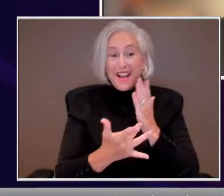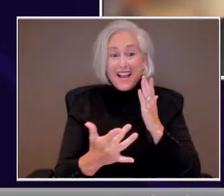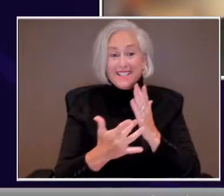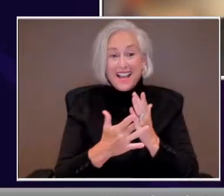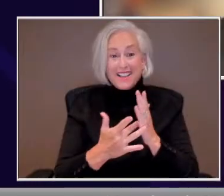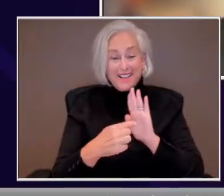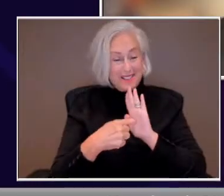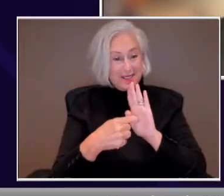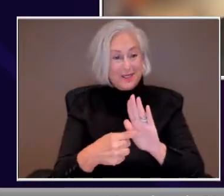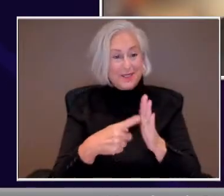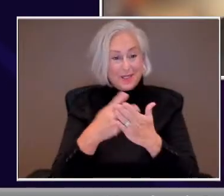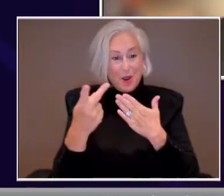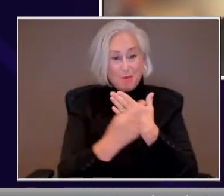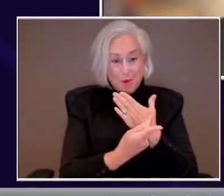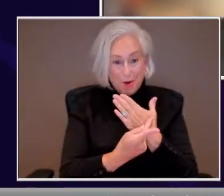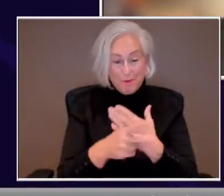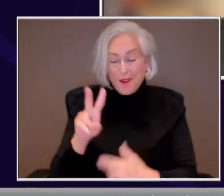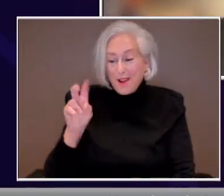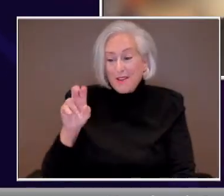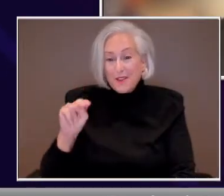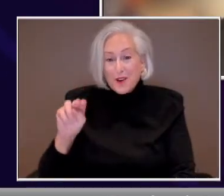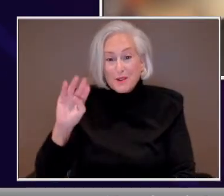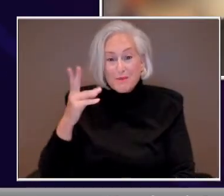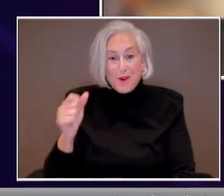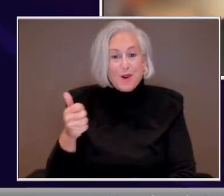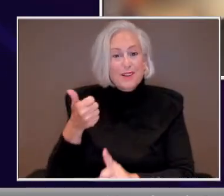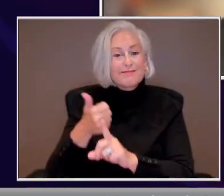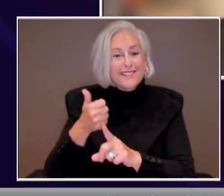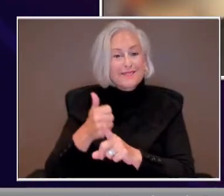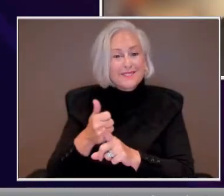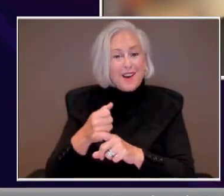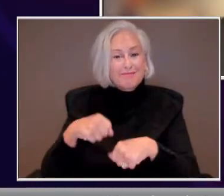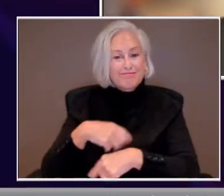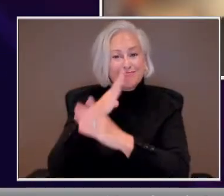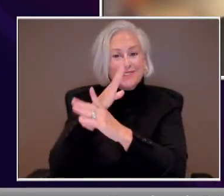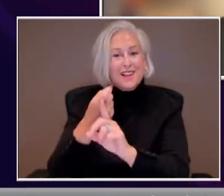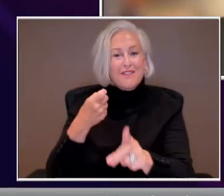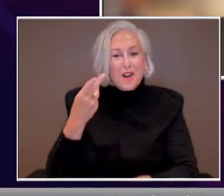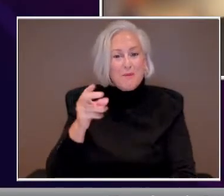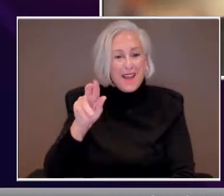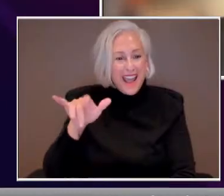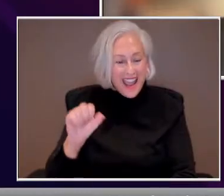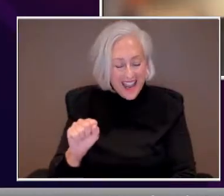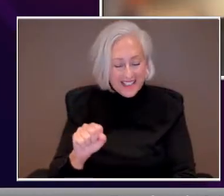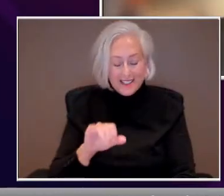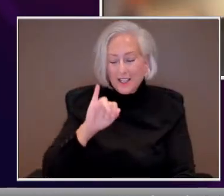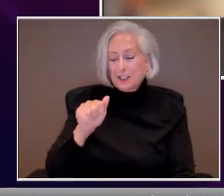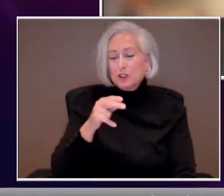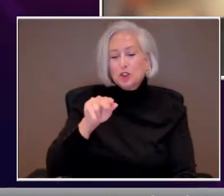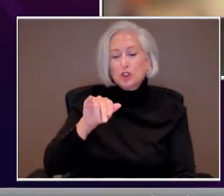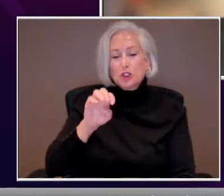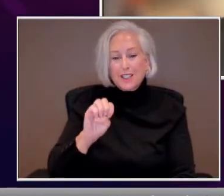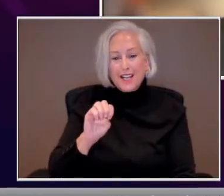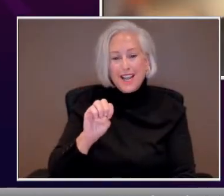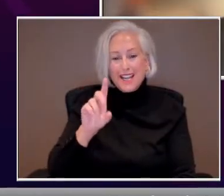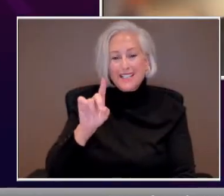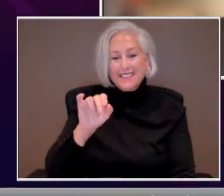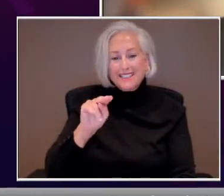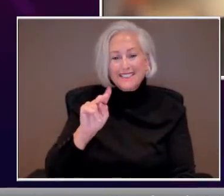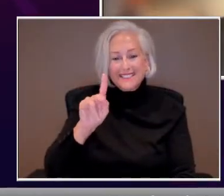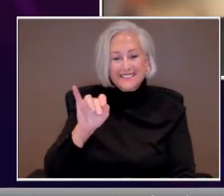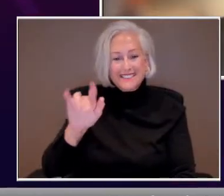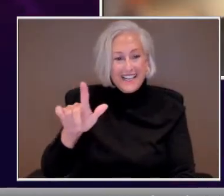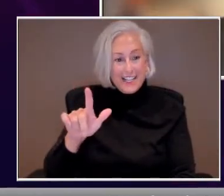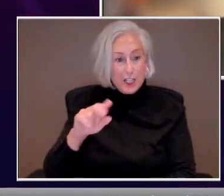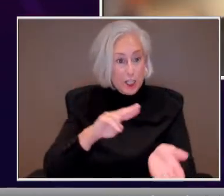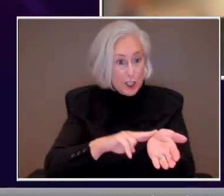have Vern and Margaret joining us virtually from their home in Hays. We have Janae Dinkle, a nurse and health coach who treats